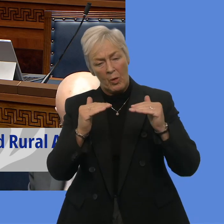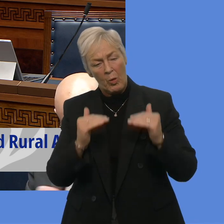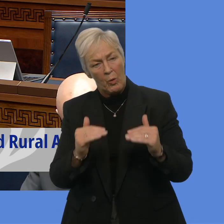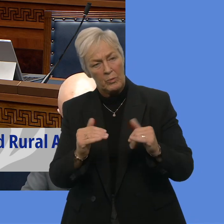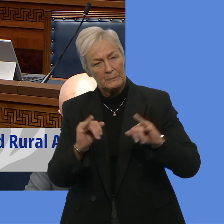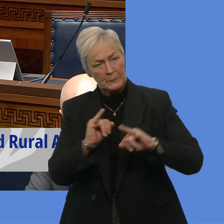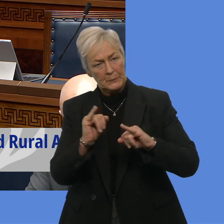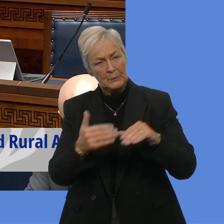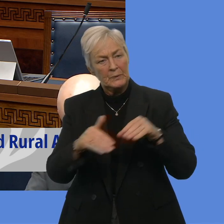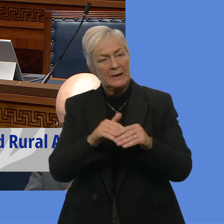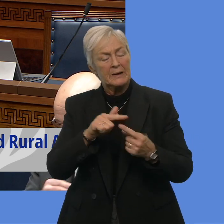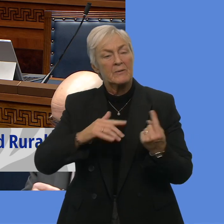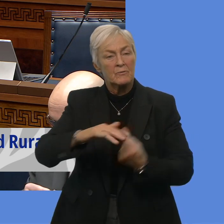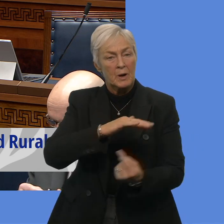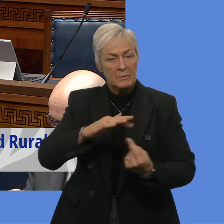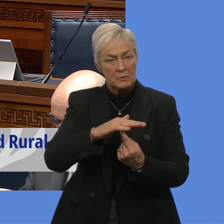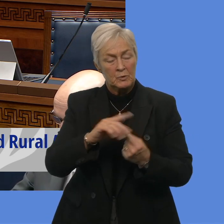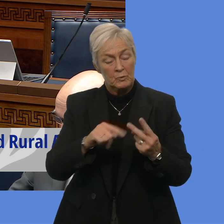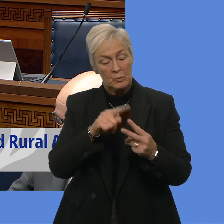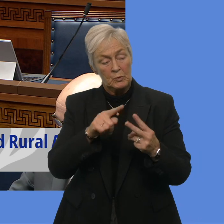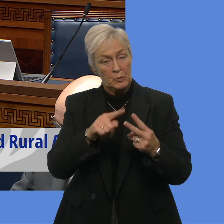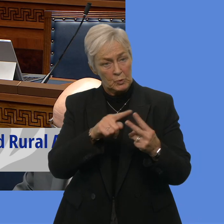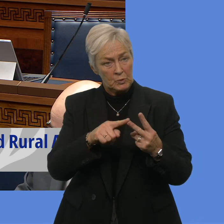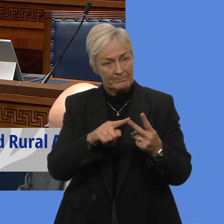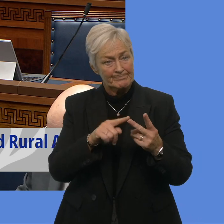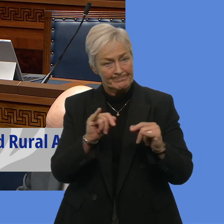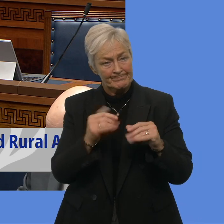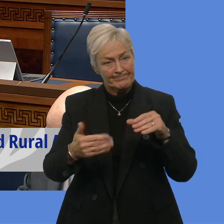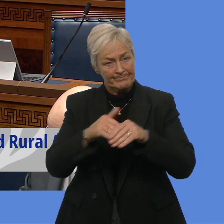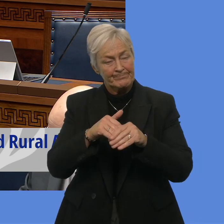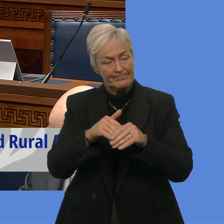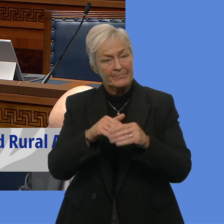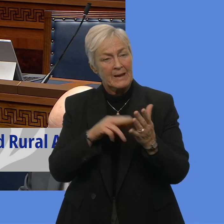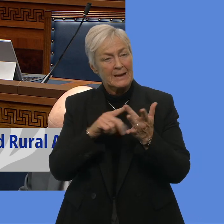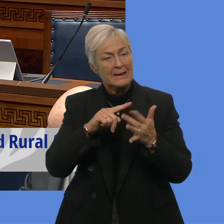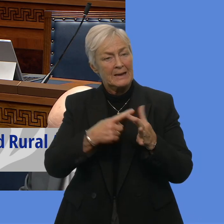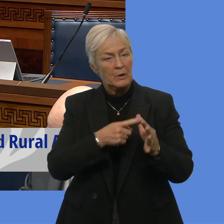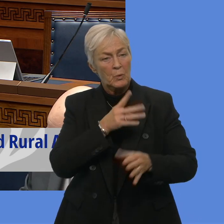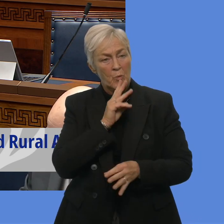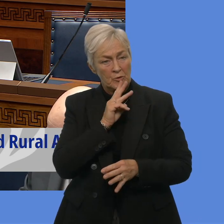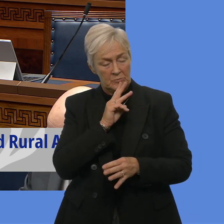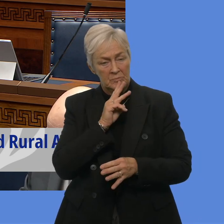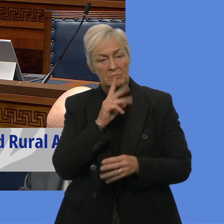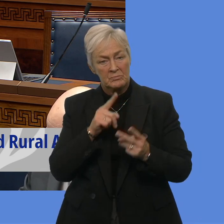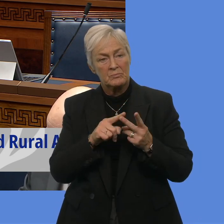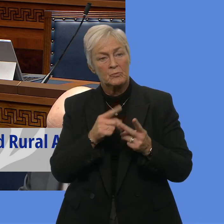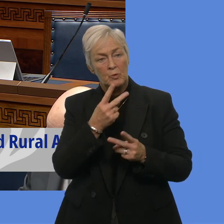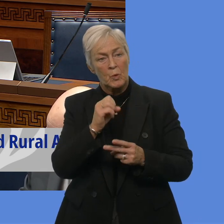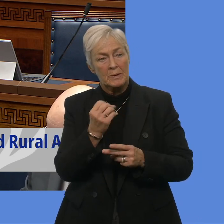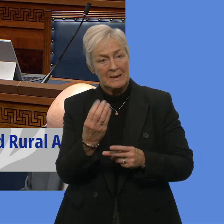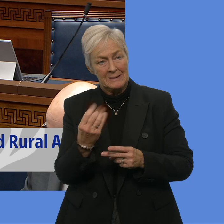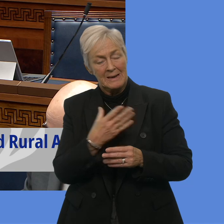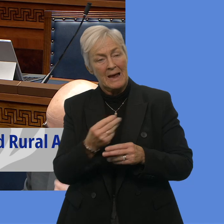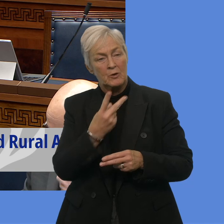severity environmental impact. The 2 medium severity incidents related to an eye water incident in 2019 and an agriculture incident in